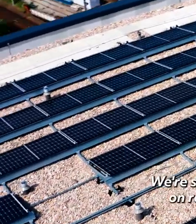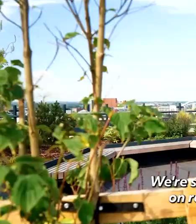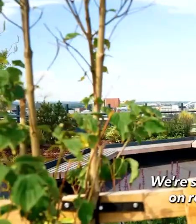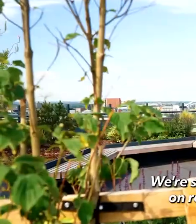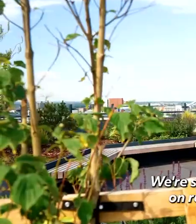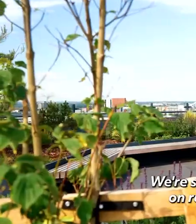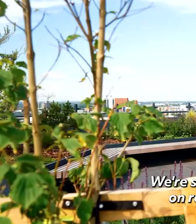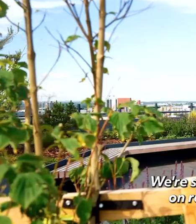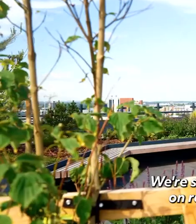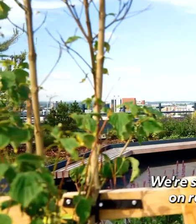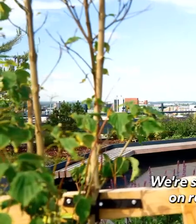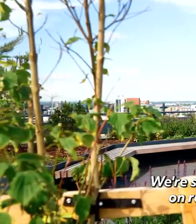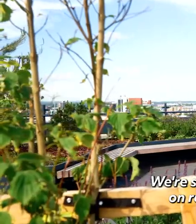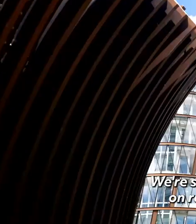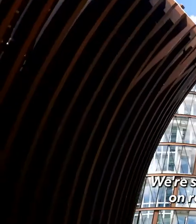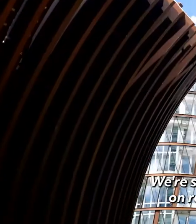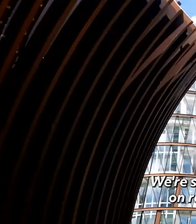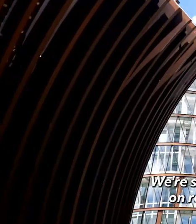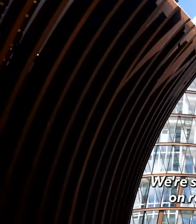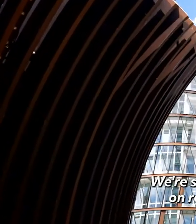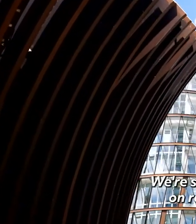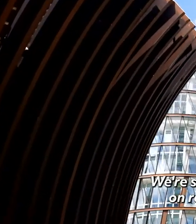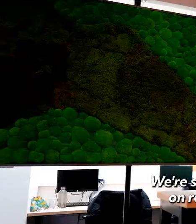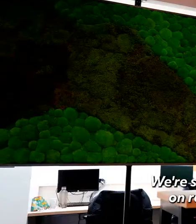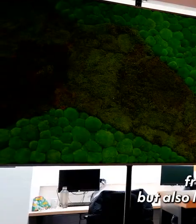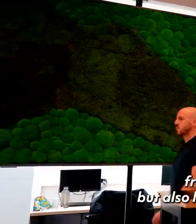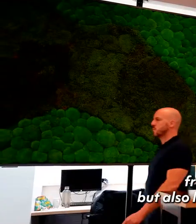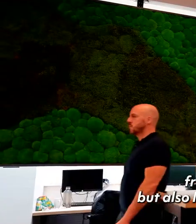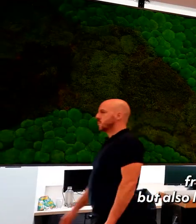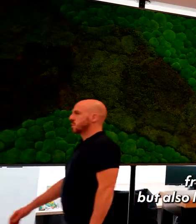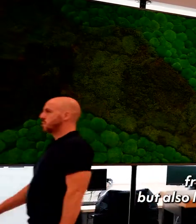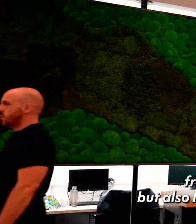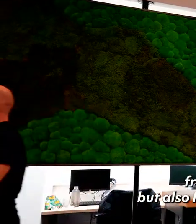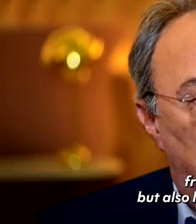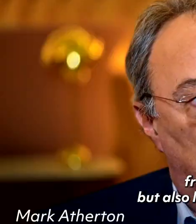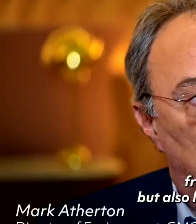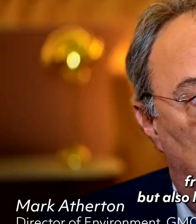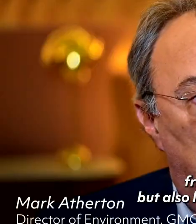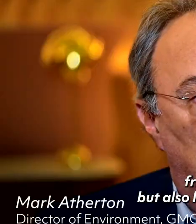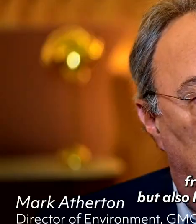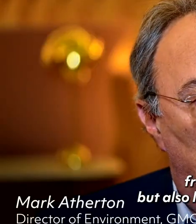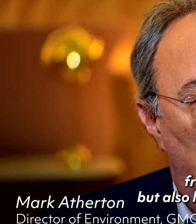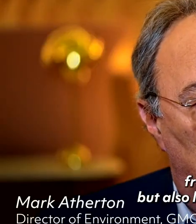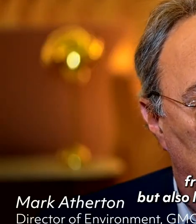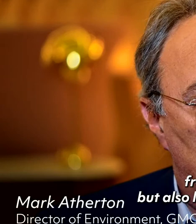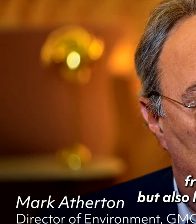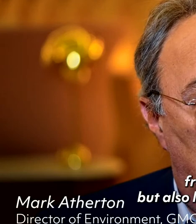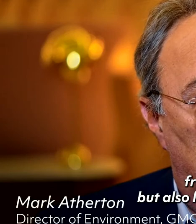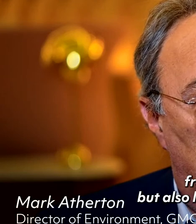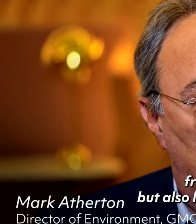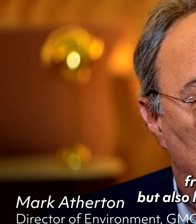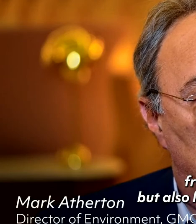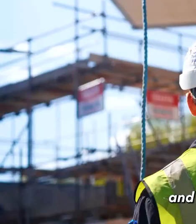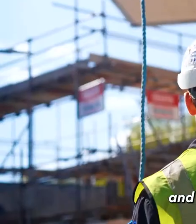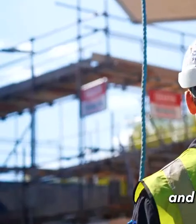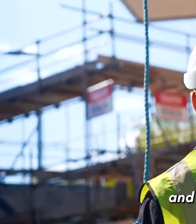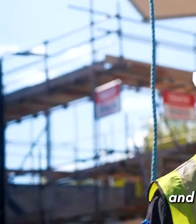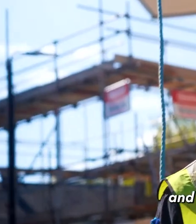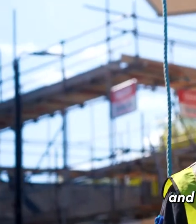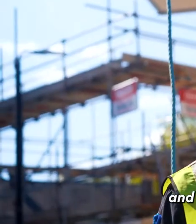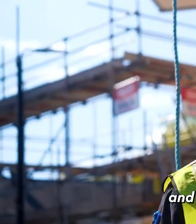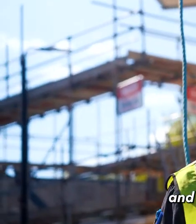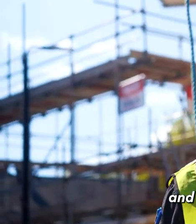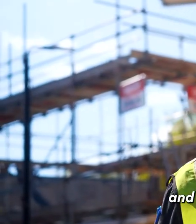We're spending £80 million this year on reducing the carbon impact from public buildings, but also looking at our 1.2 million homes and how